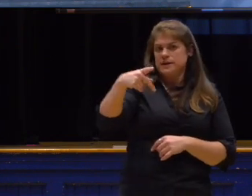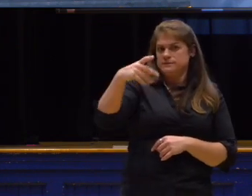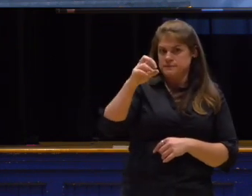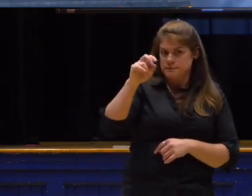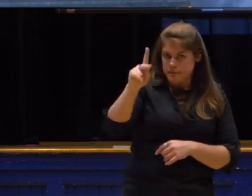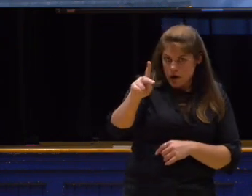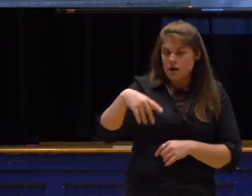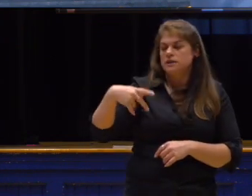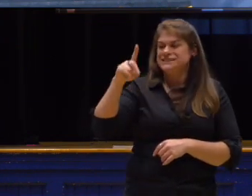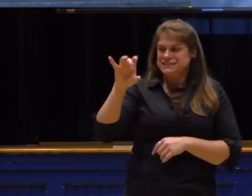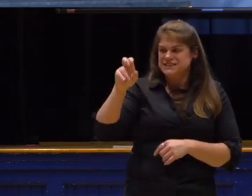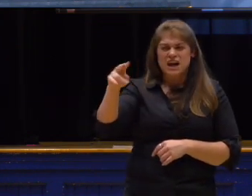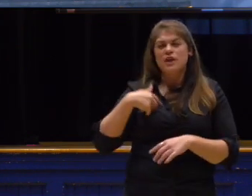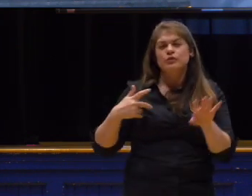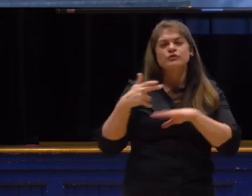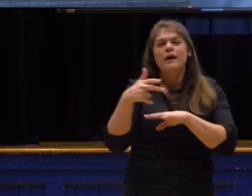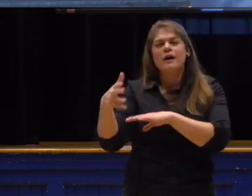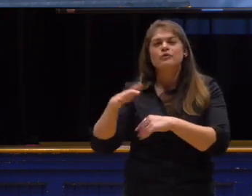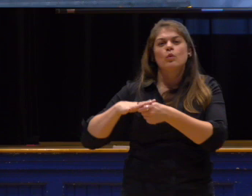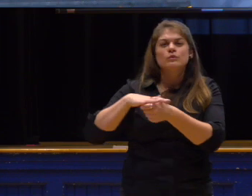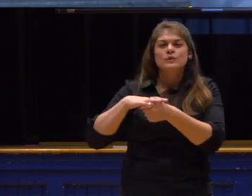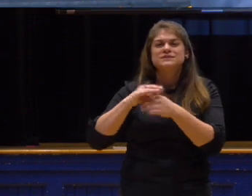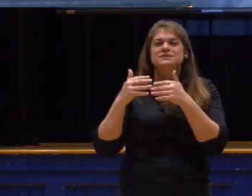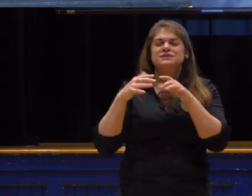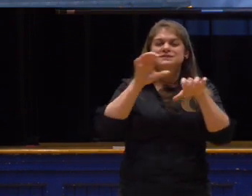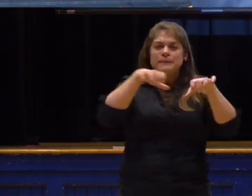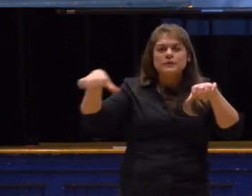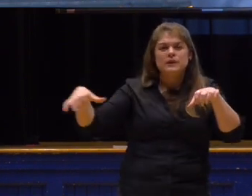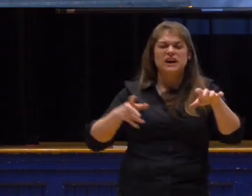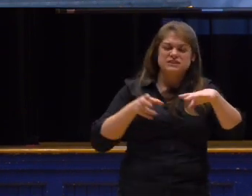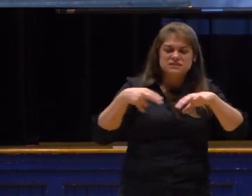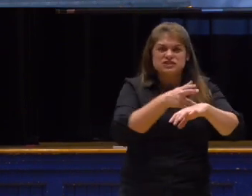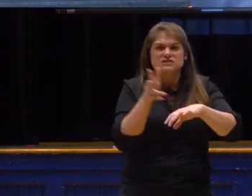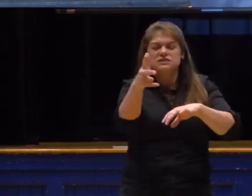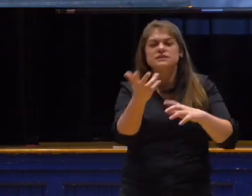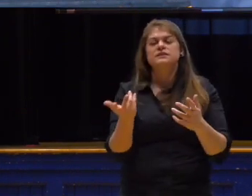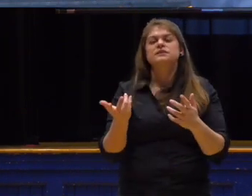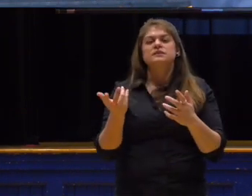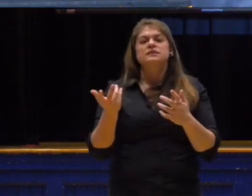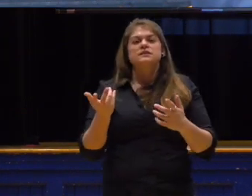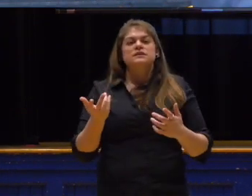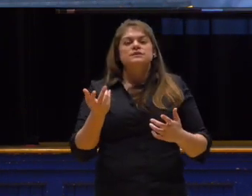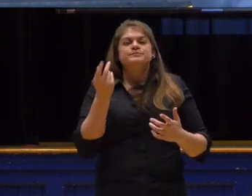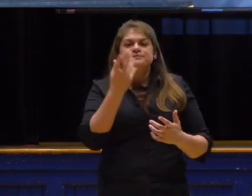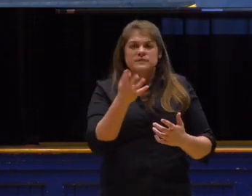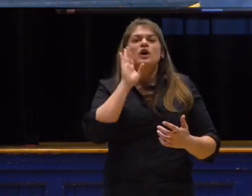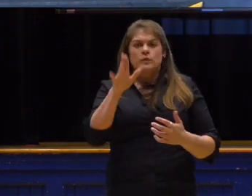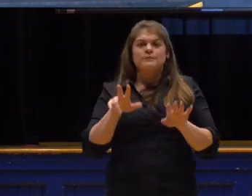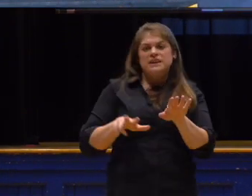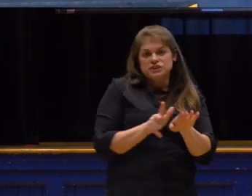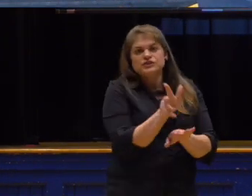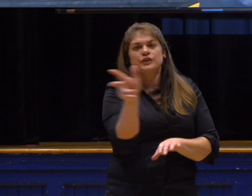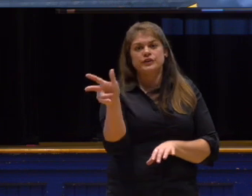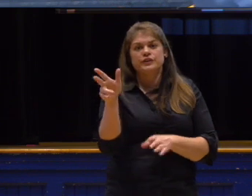cutting through neighborhoods. Daytona Street, all of the side streets off of Commonwealth. There will be a turning lane on Sumner